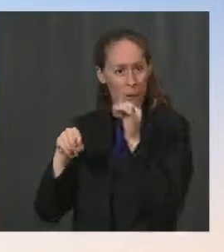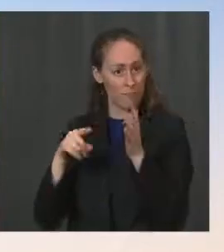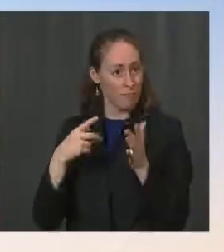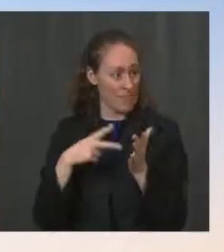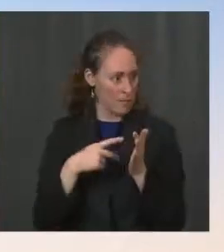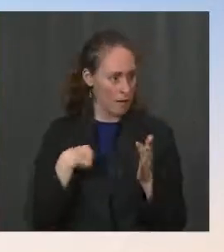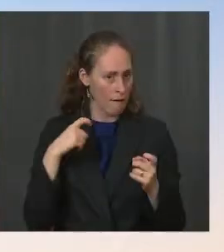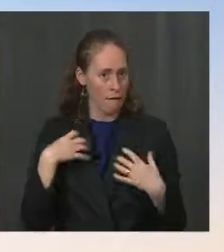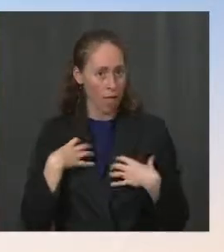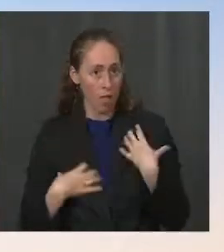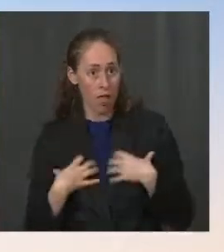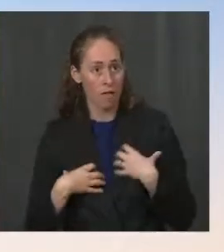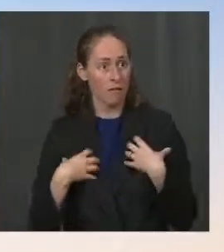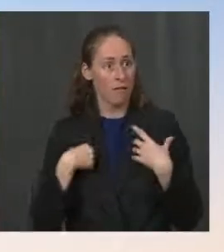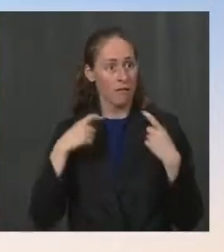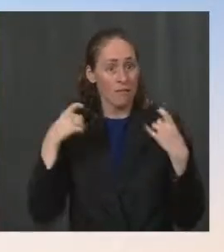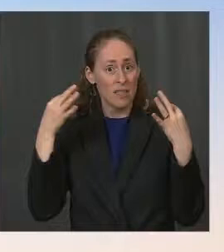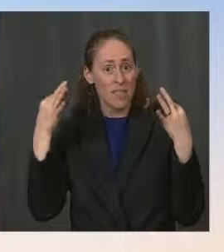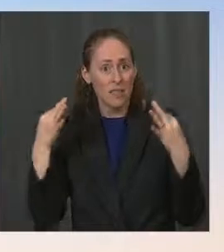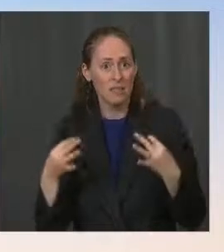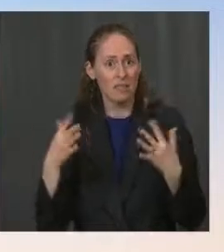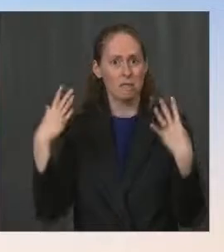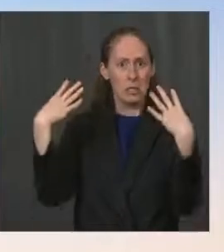of you who didn't see, people who report,